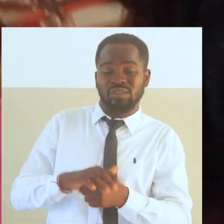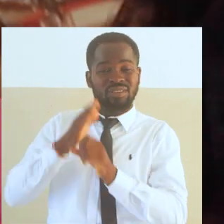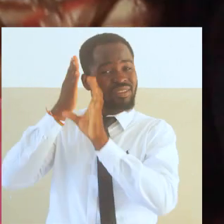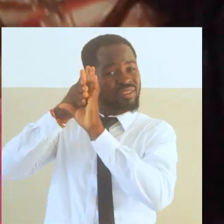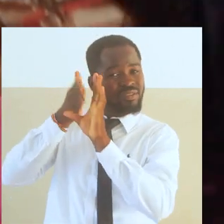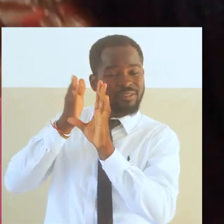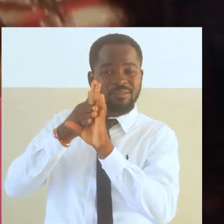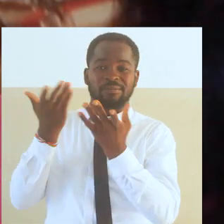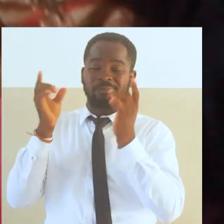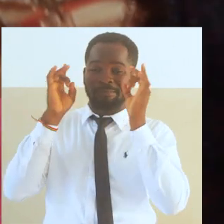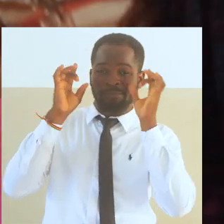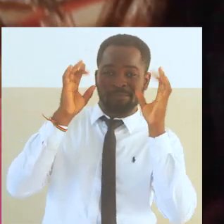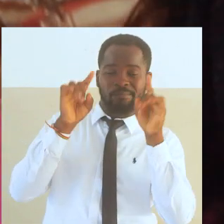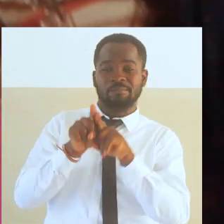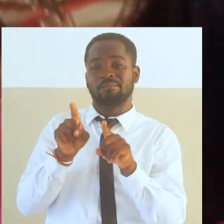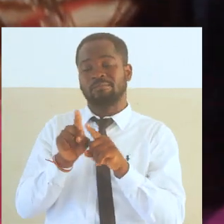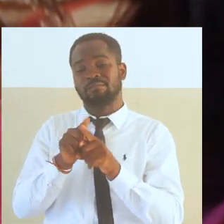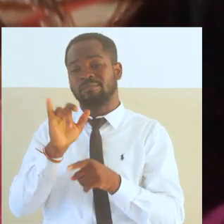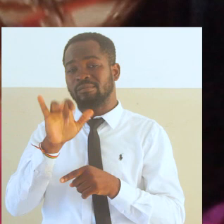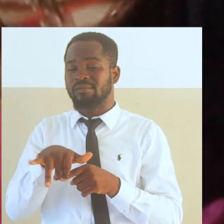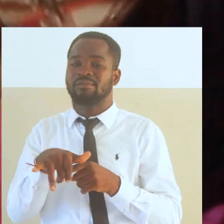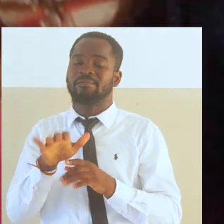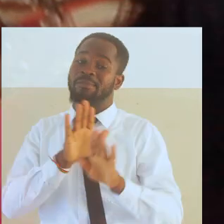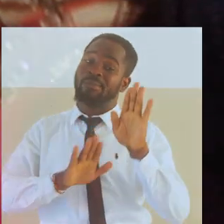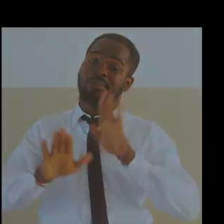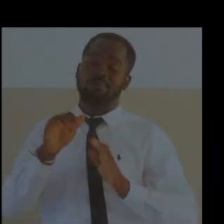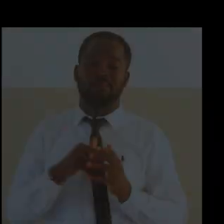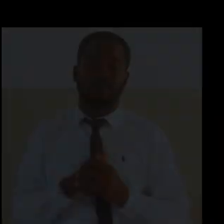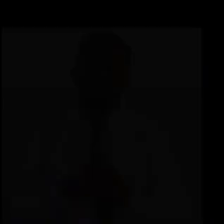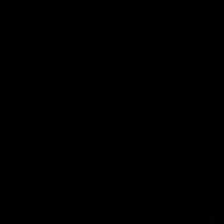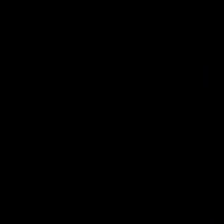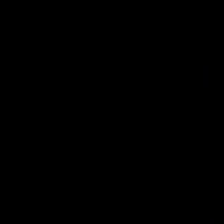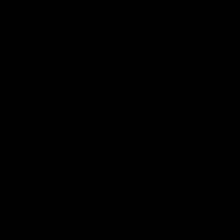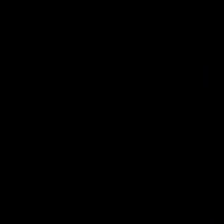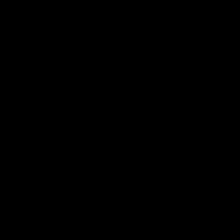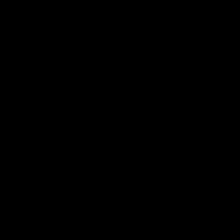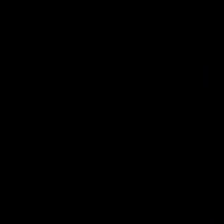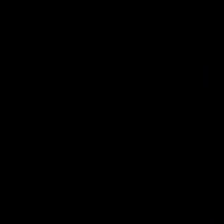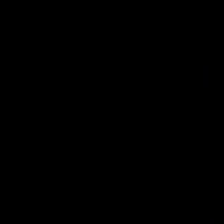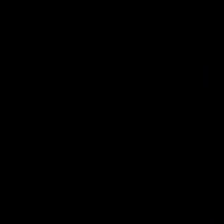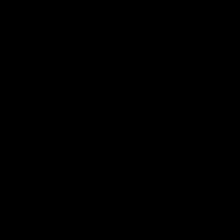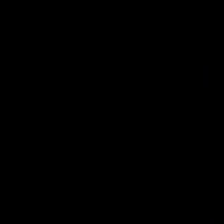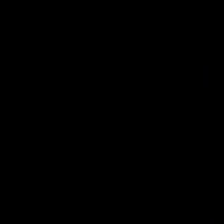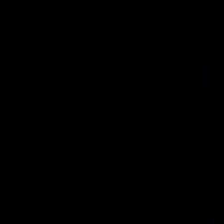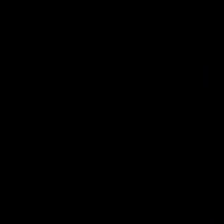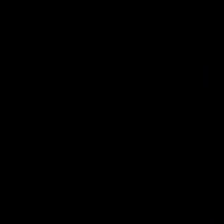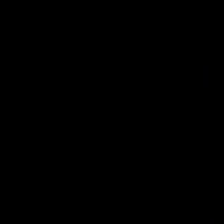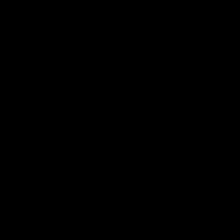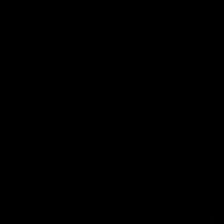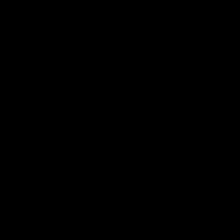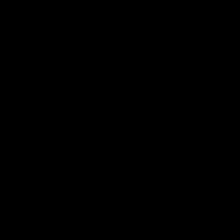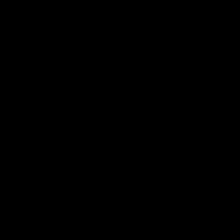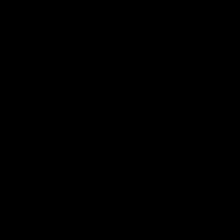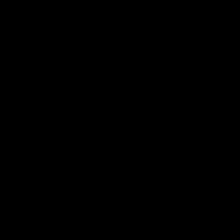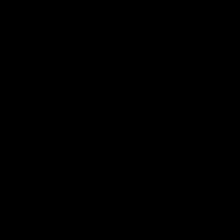psychological traumas in it alone is troubling. Education on Spina Bifida and